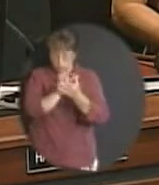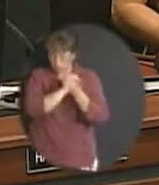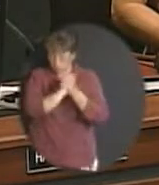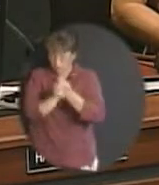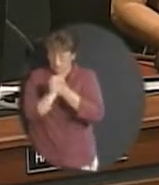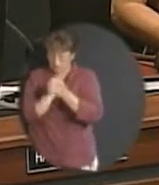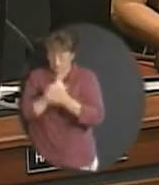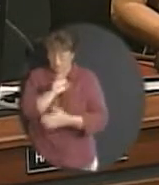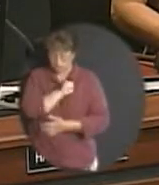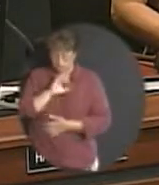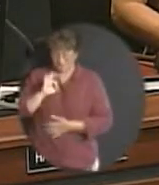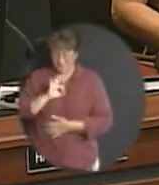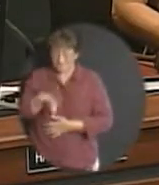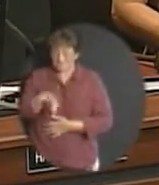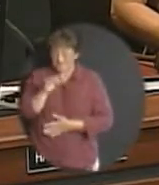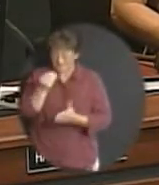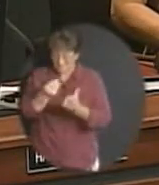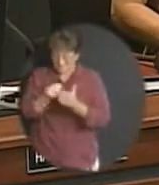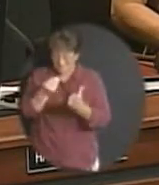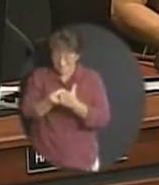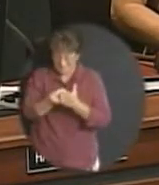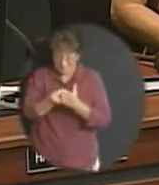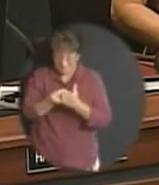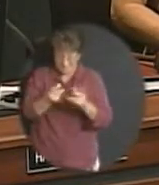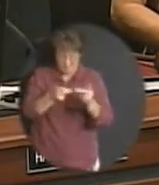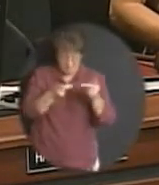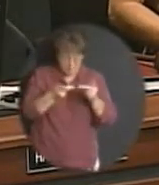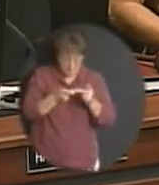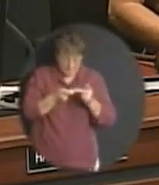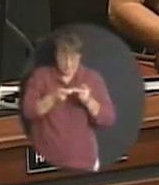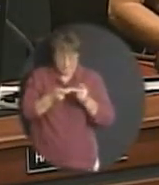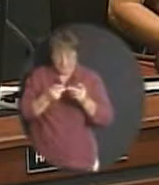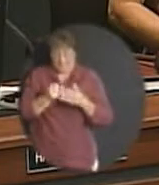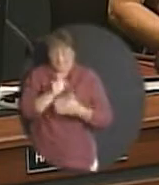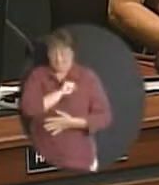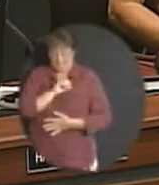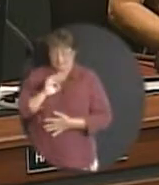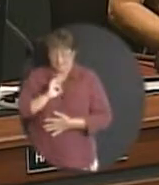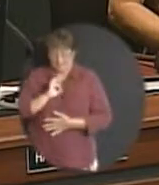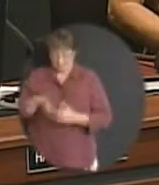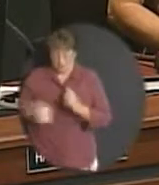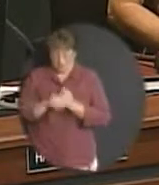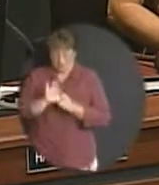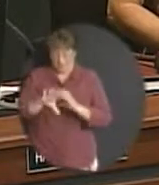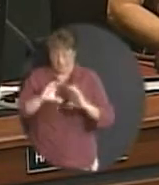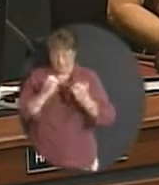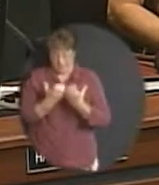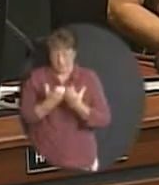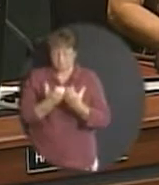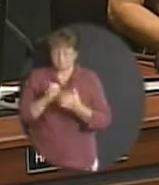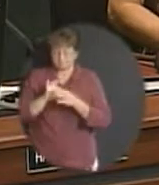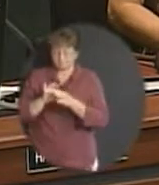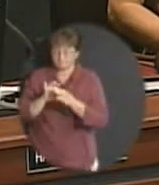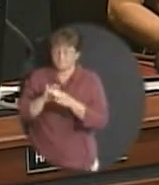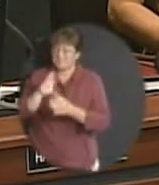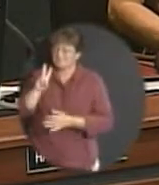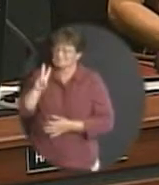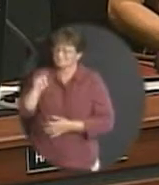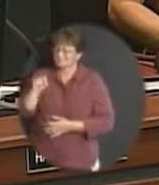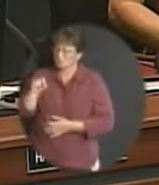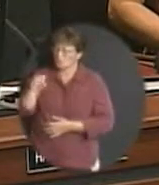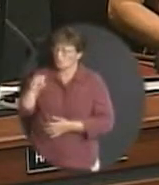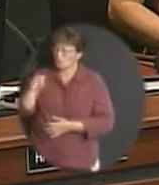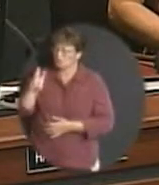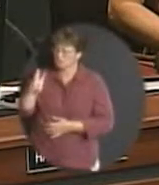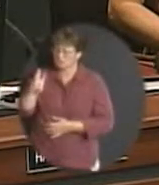out the money, the time, and the staff and the effort to put that course in place. And then in regards to 6.06, I noticed that